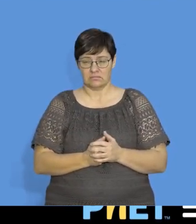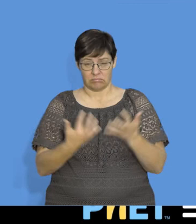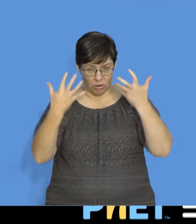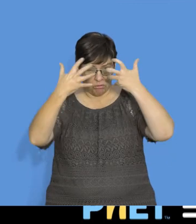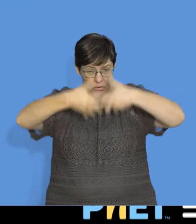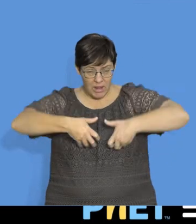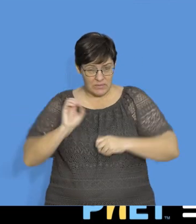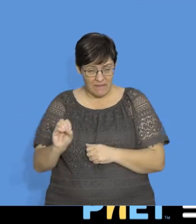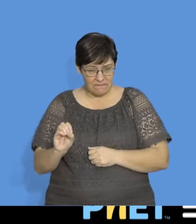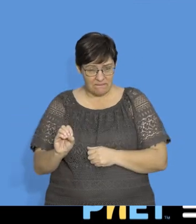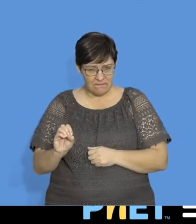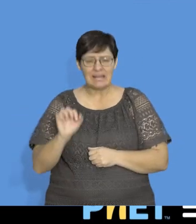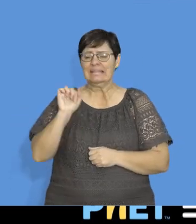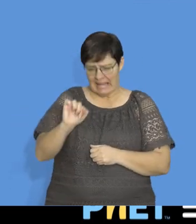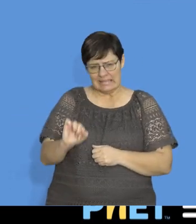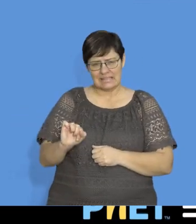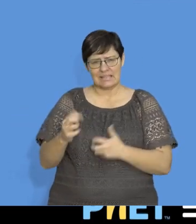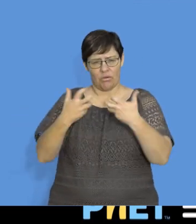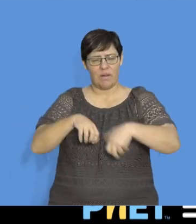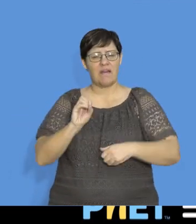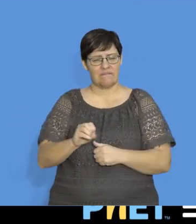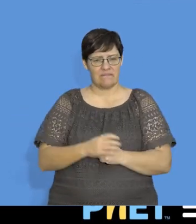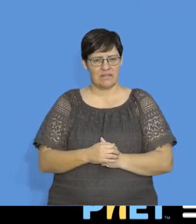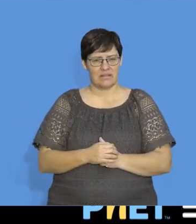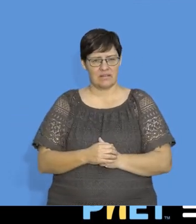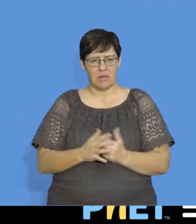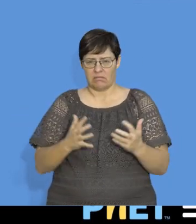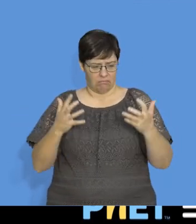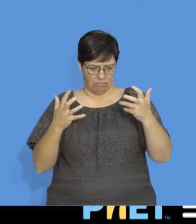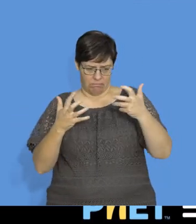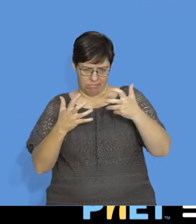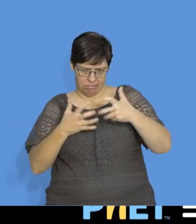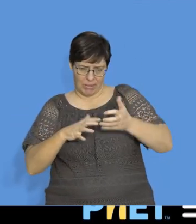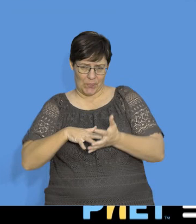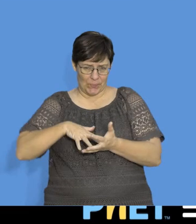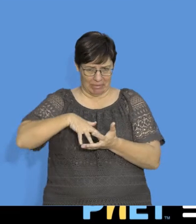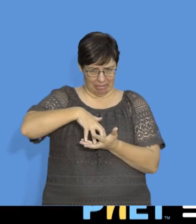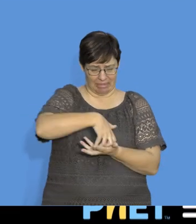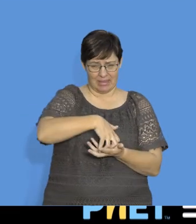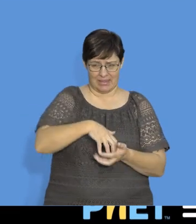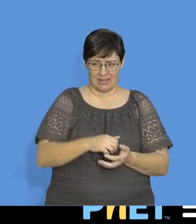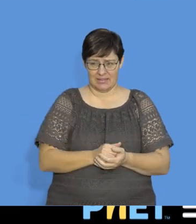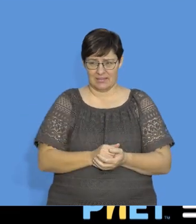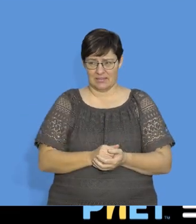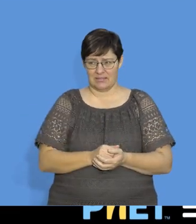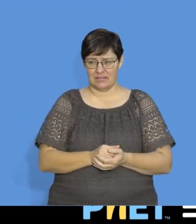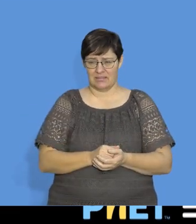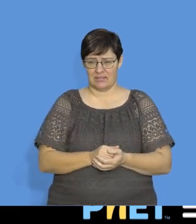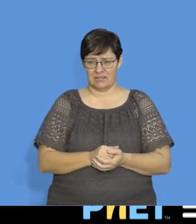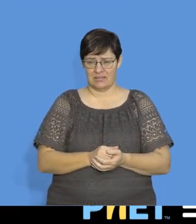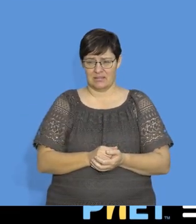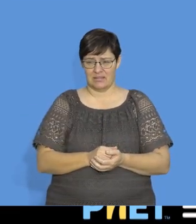Is there correlation here? Definitely. There's no correlation. And if you look at the value, the correlation